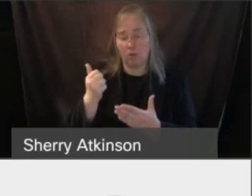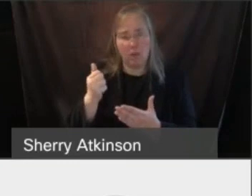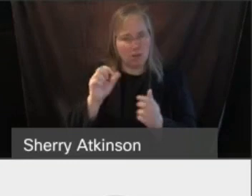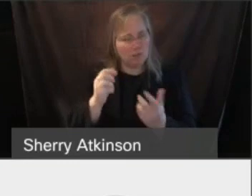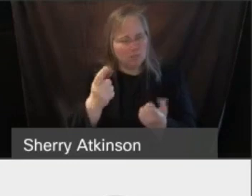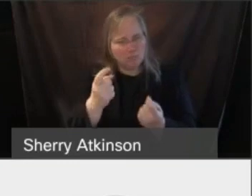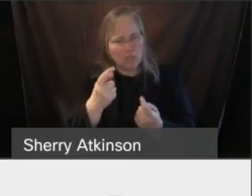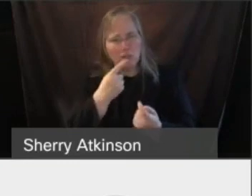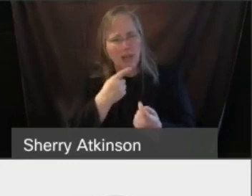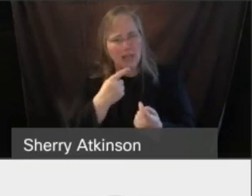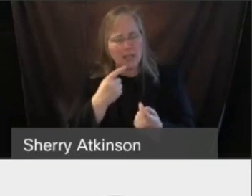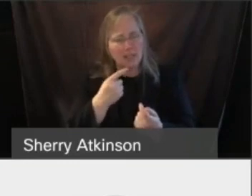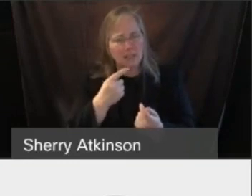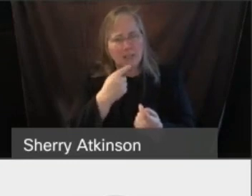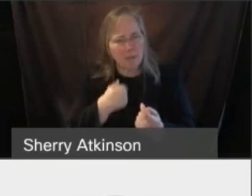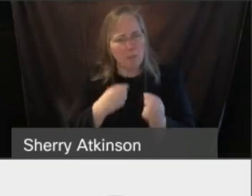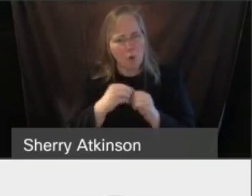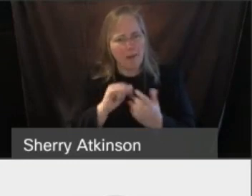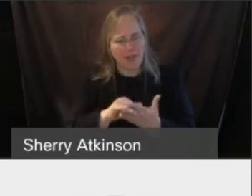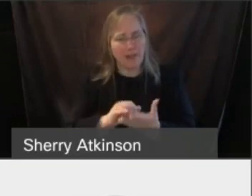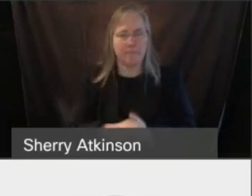that? Well,